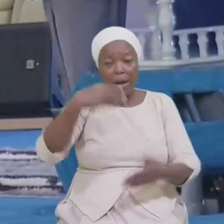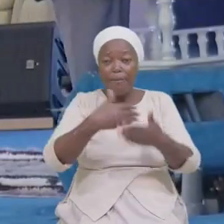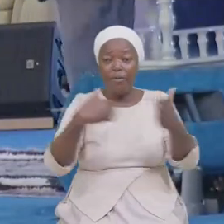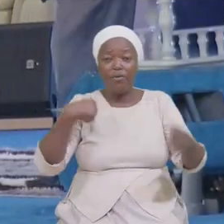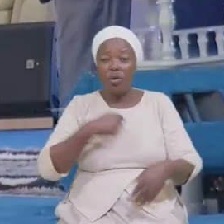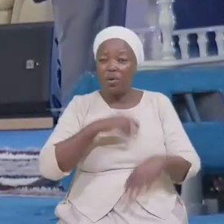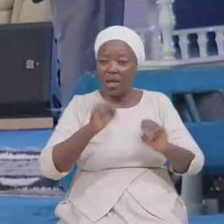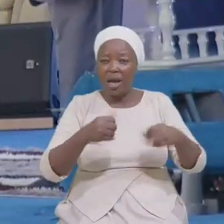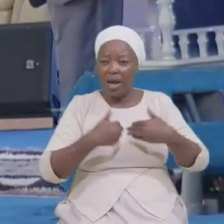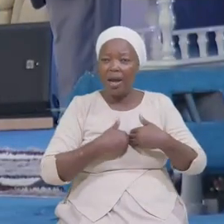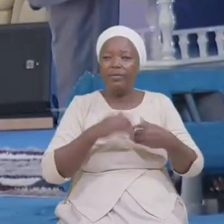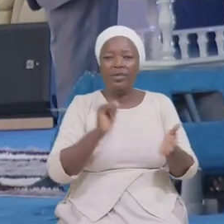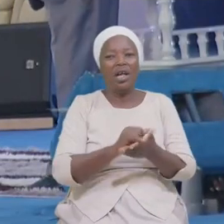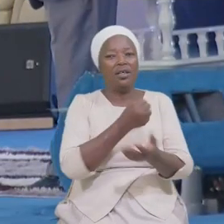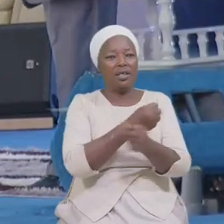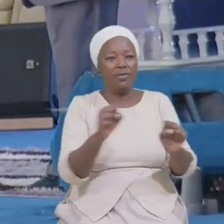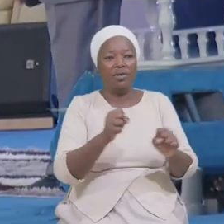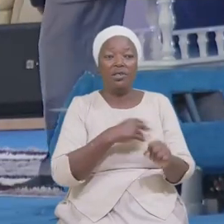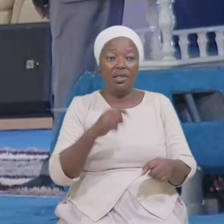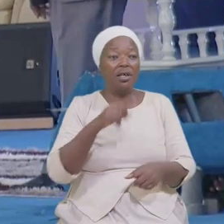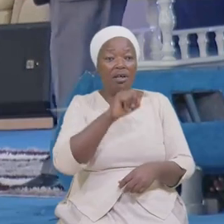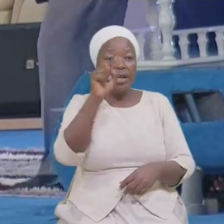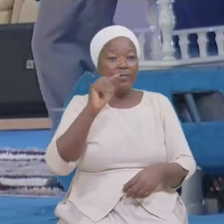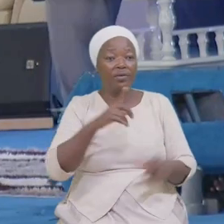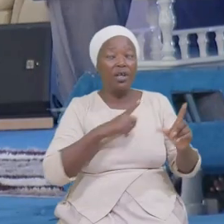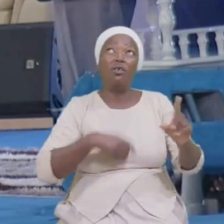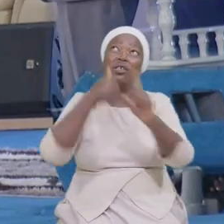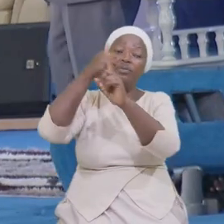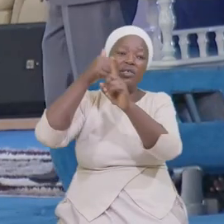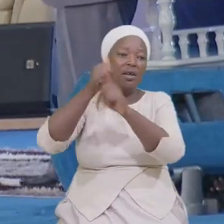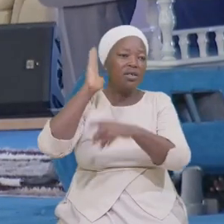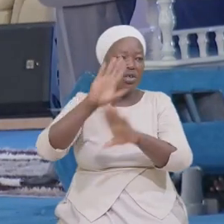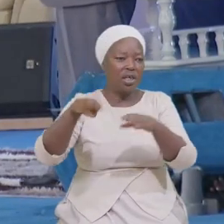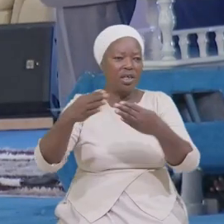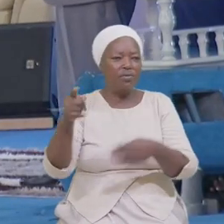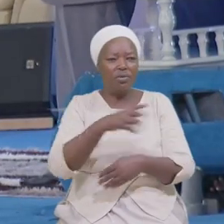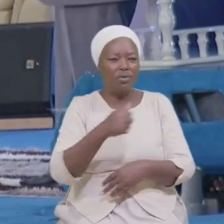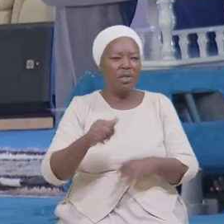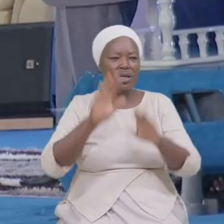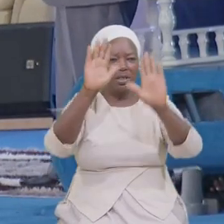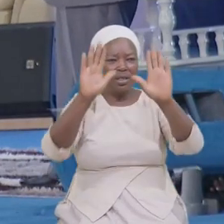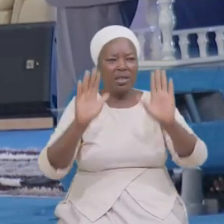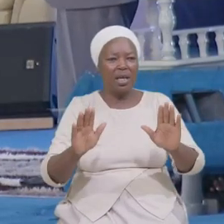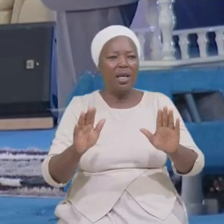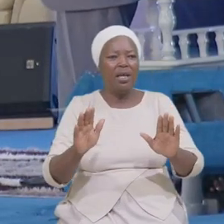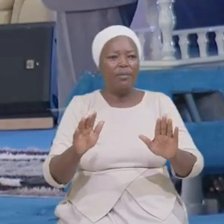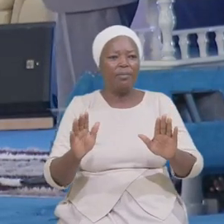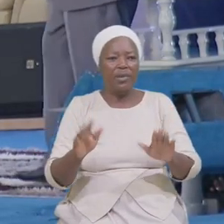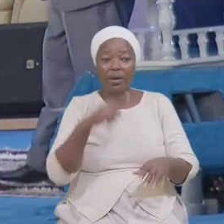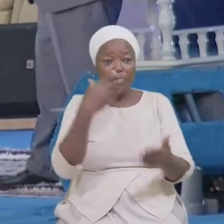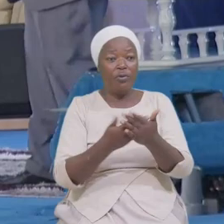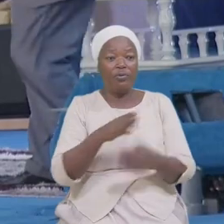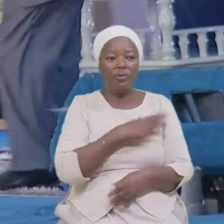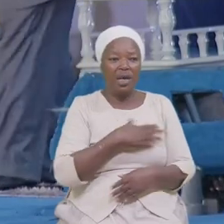that salvation. It says, therefore the Lord himself shall give you a sign. Behold, a virgin